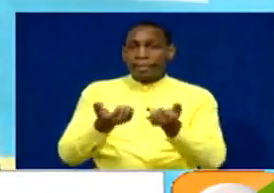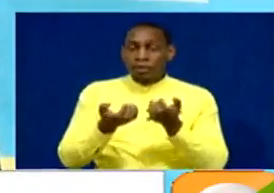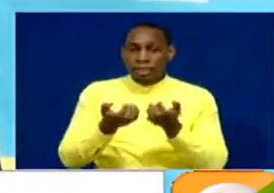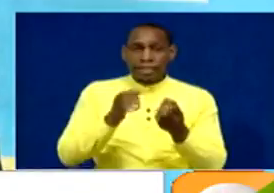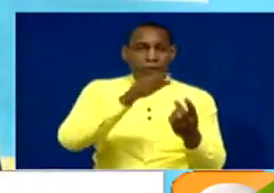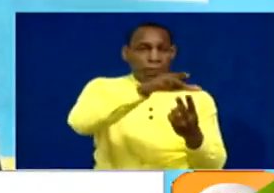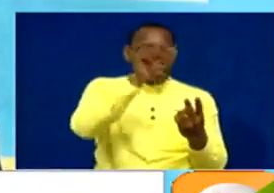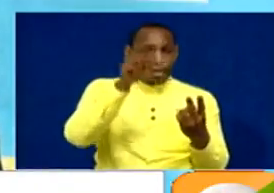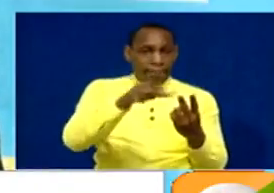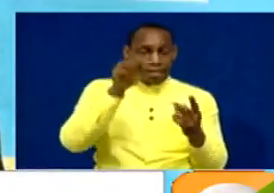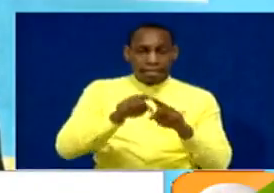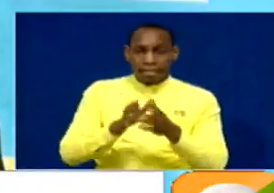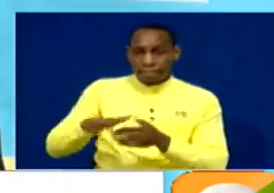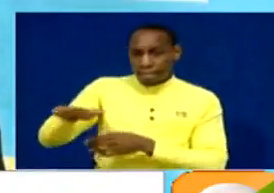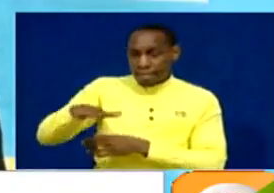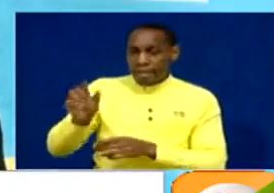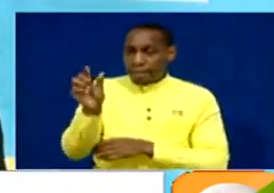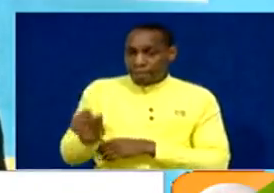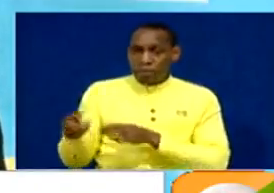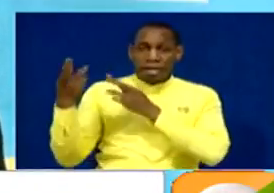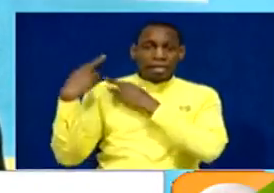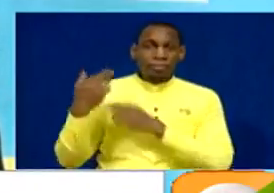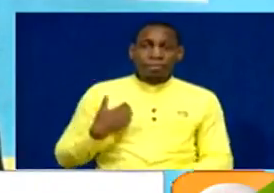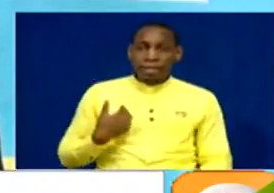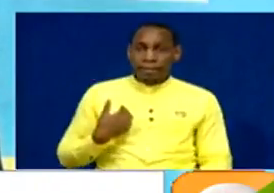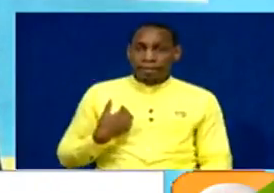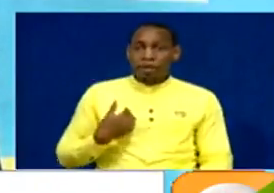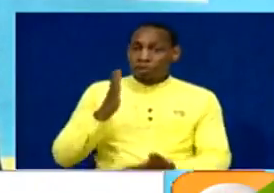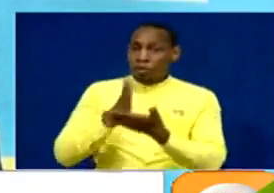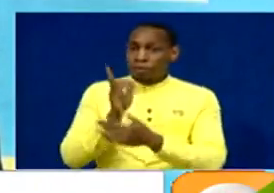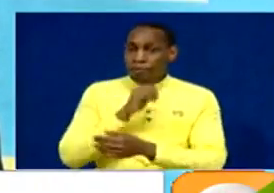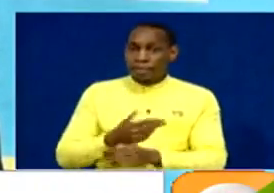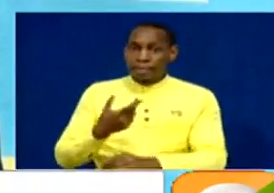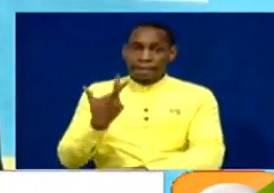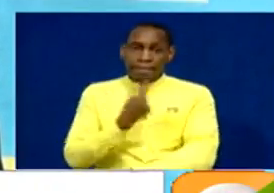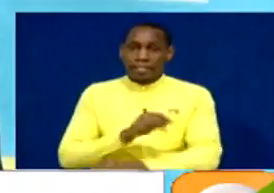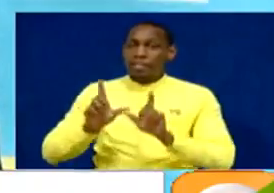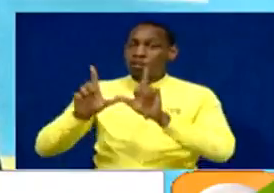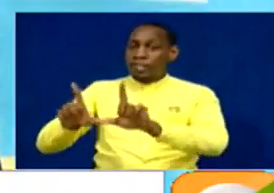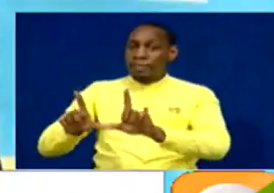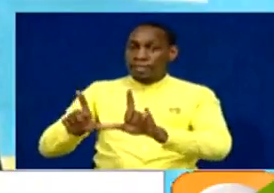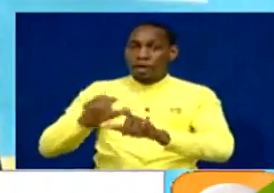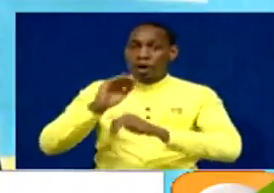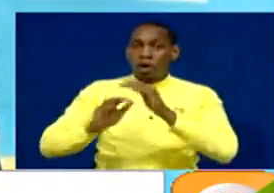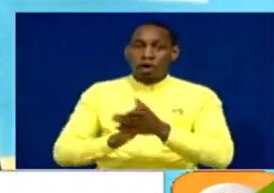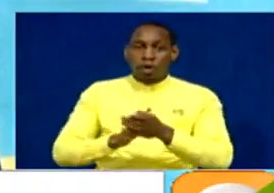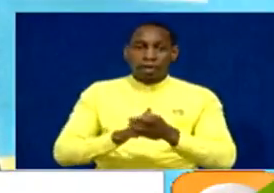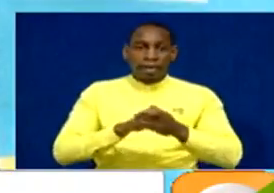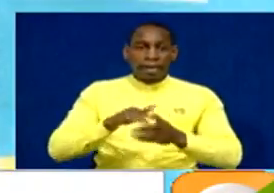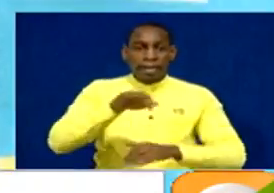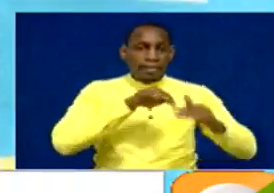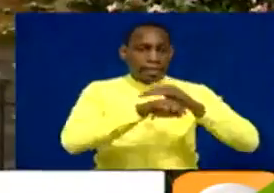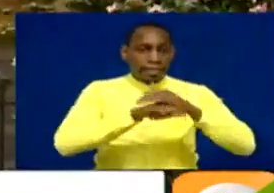to nominate or designate a person responsible for verifying vaccination certificates at all facility